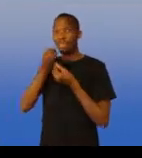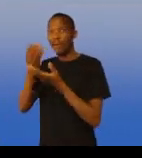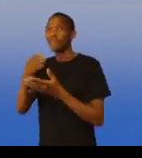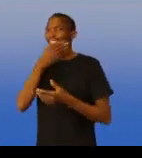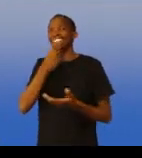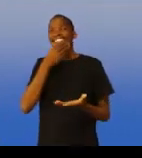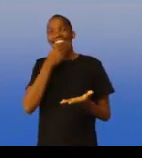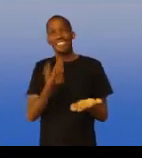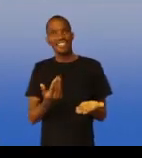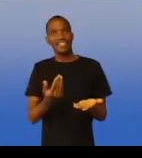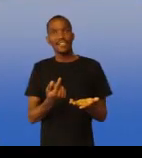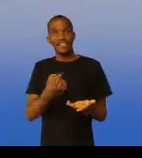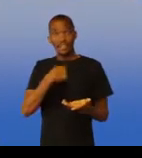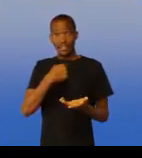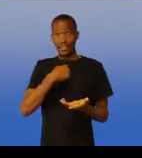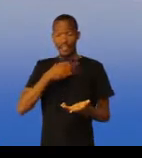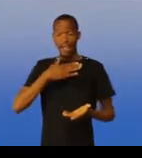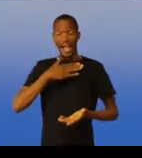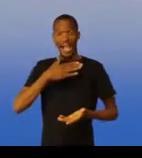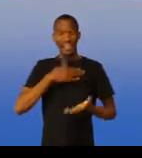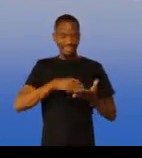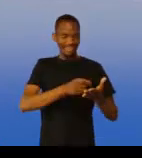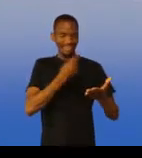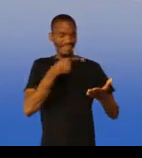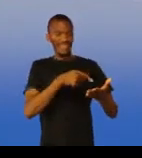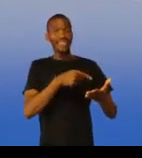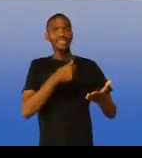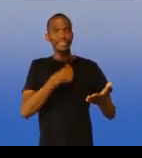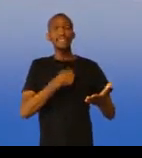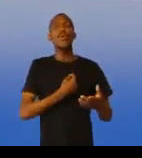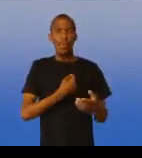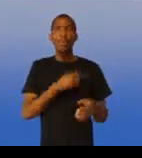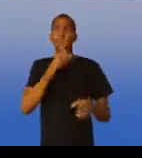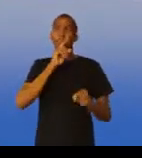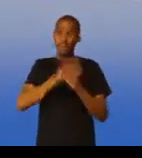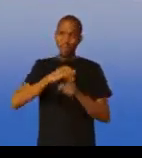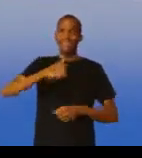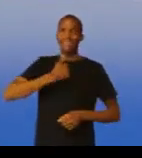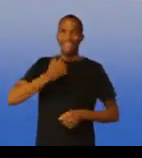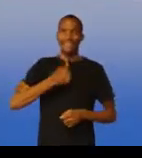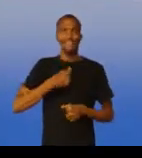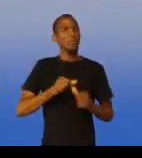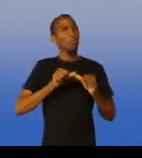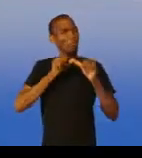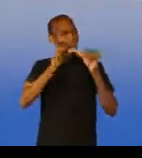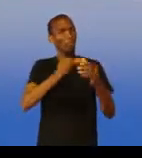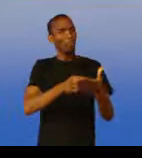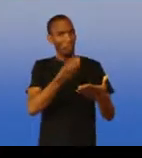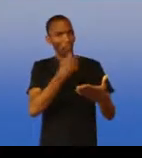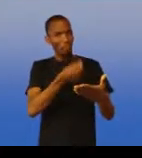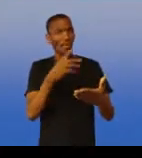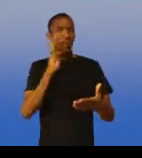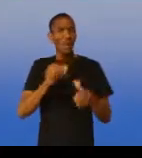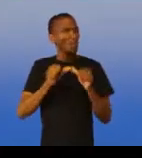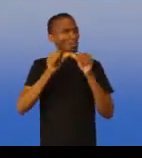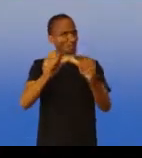Starting my treatment, I always said, I'm going to take my treatment regularly with no distraction, with nothing. I'm